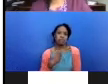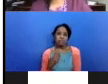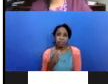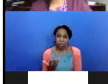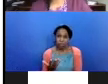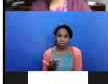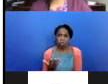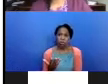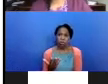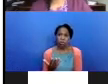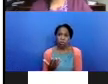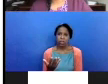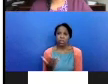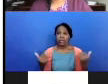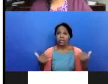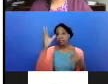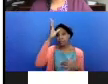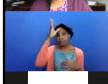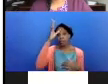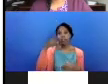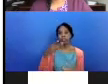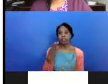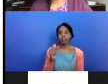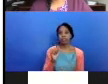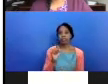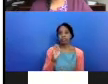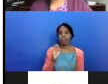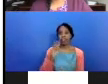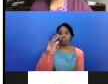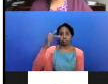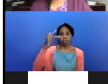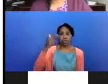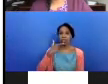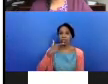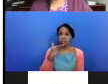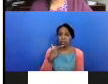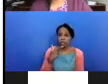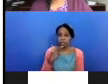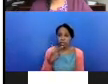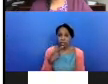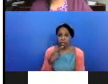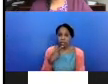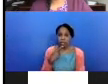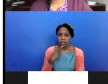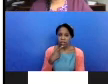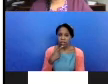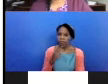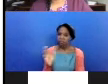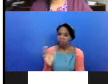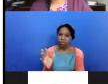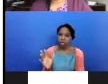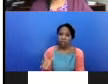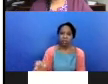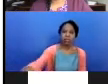he's well into phase 3. He's getting like, no, you weren't to blame for what I did to you. That was wrong, what I was doing to you.